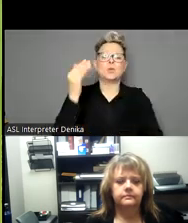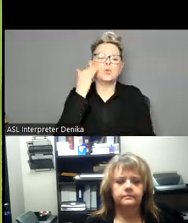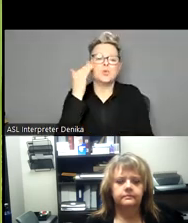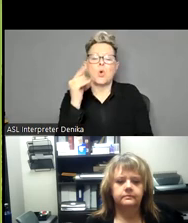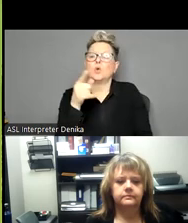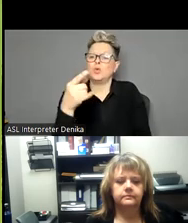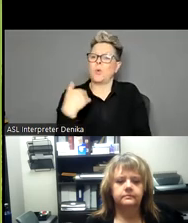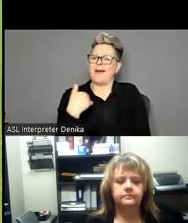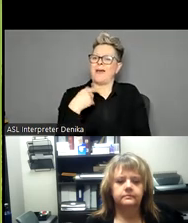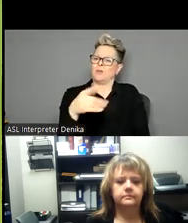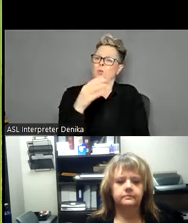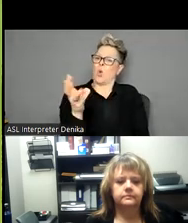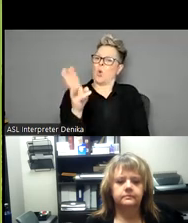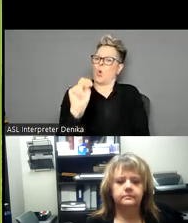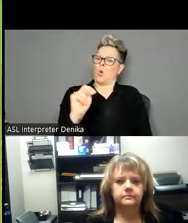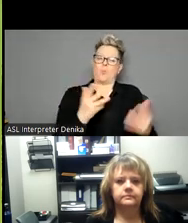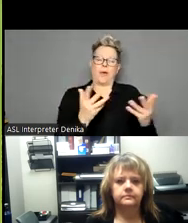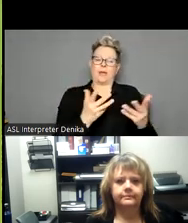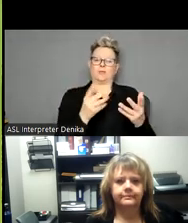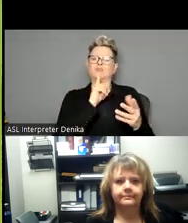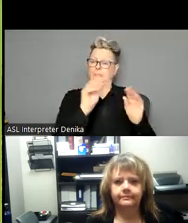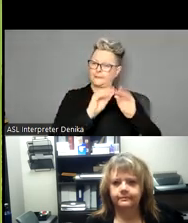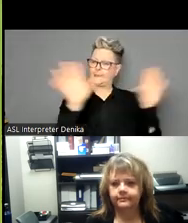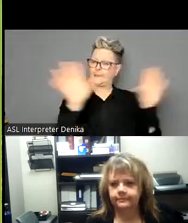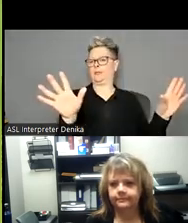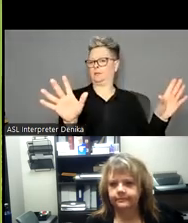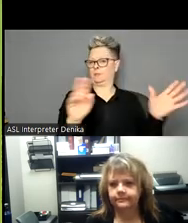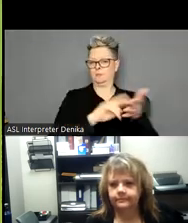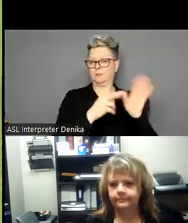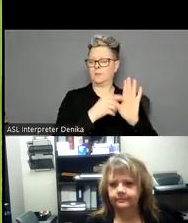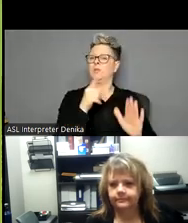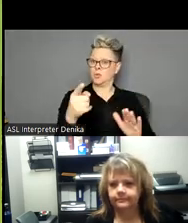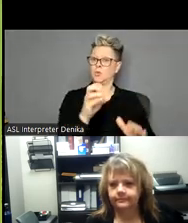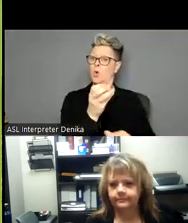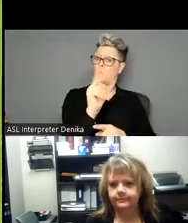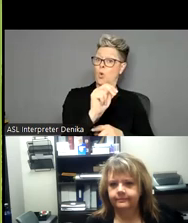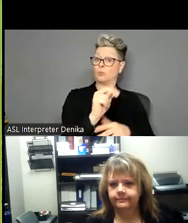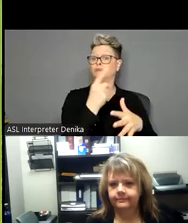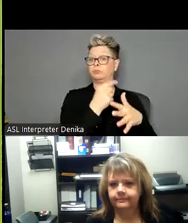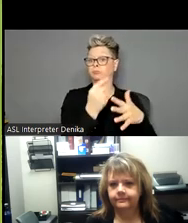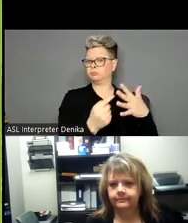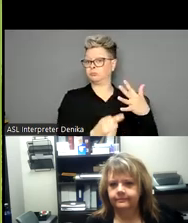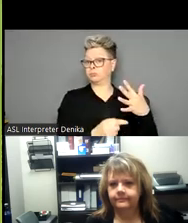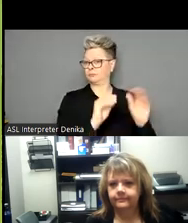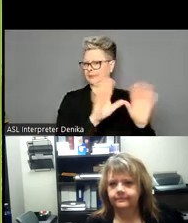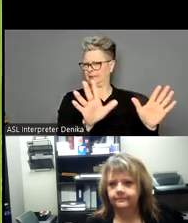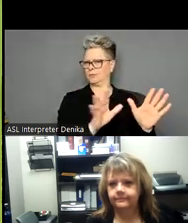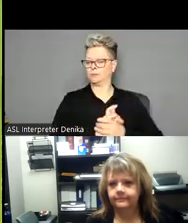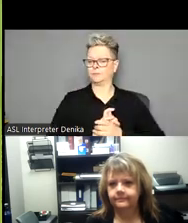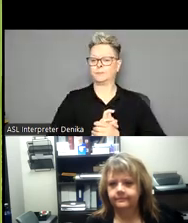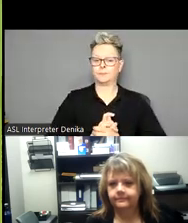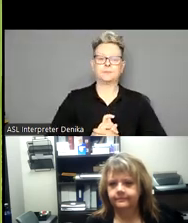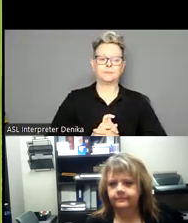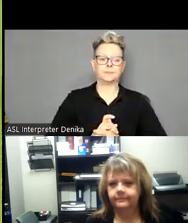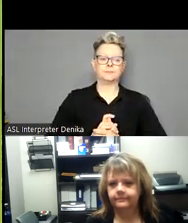be a lot clearer about that your title is, this is, so organizing, being sure that